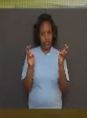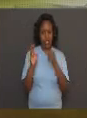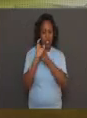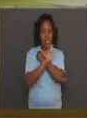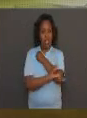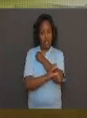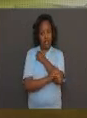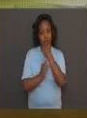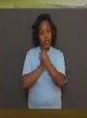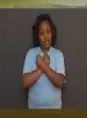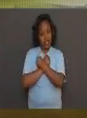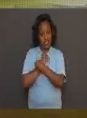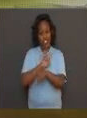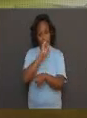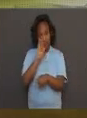patriot citizen.